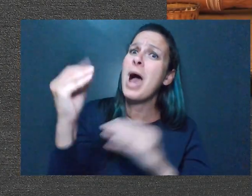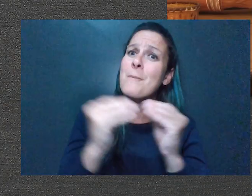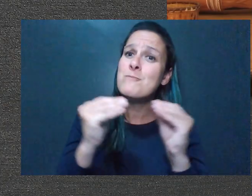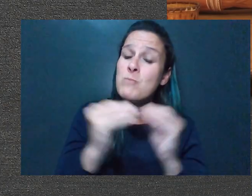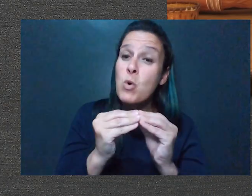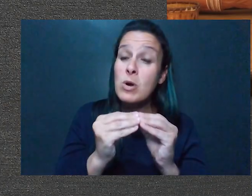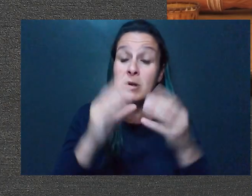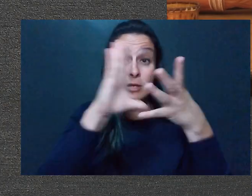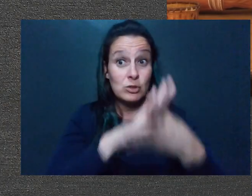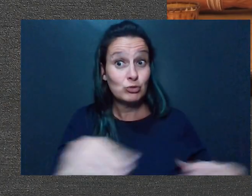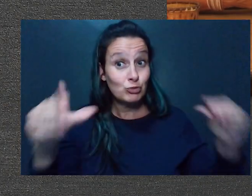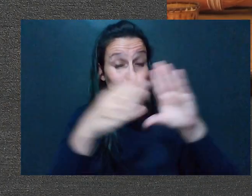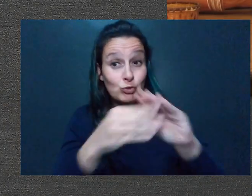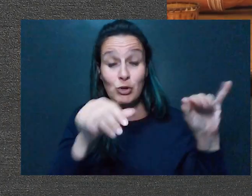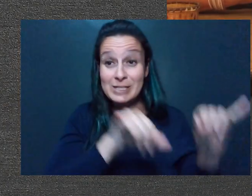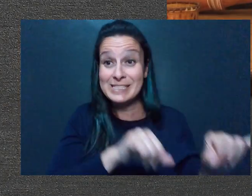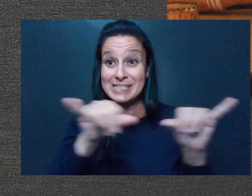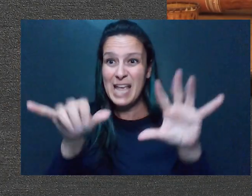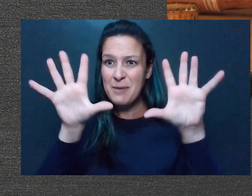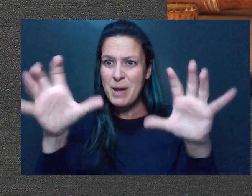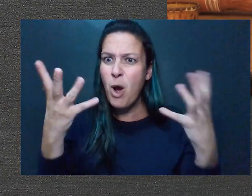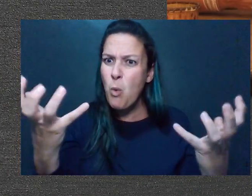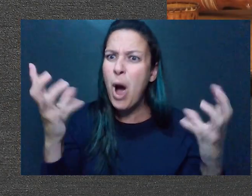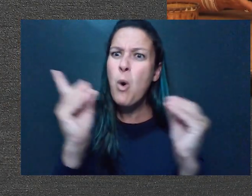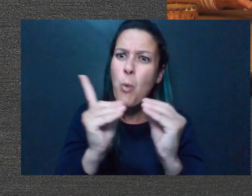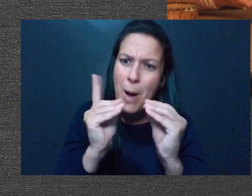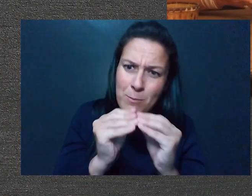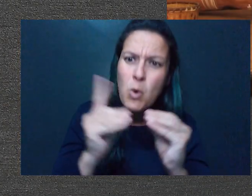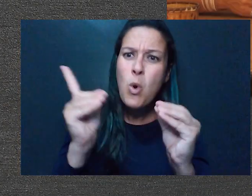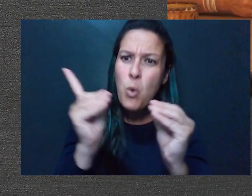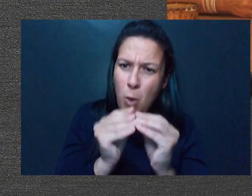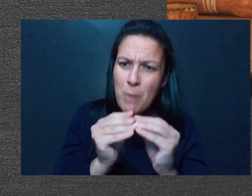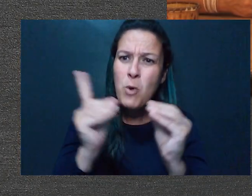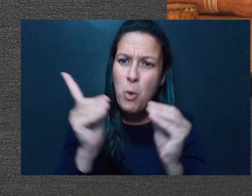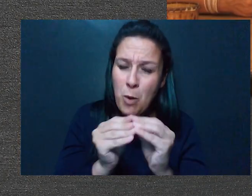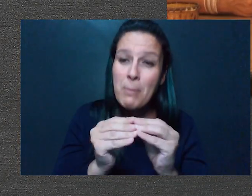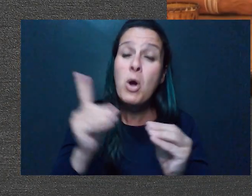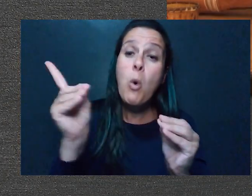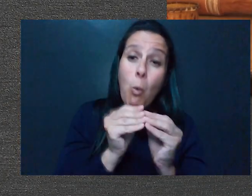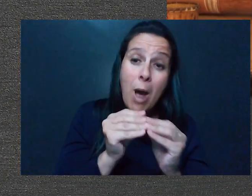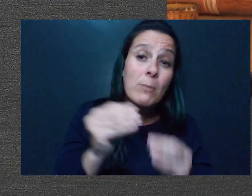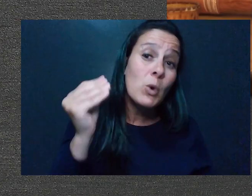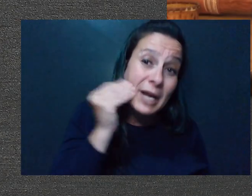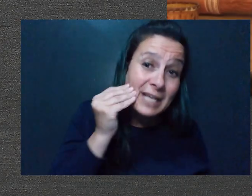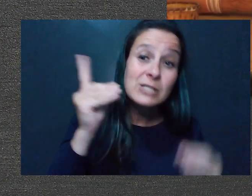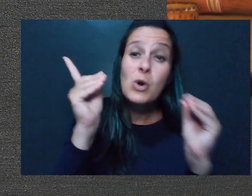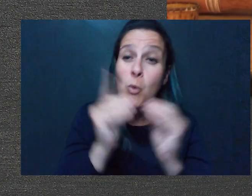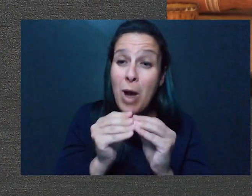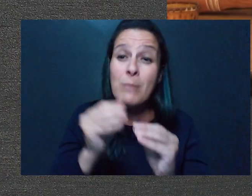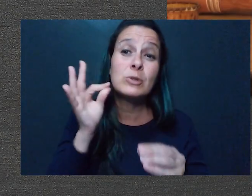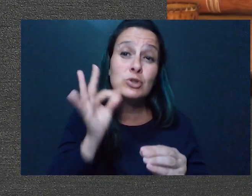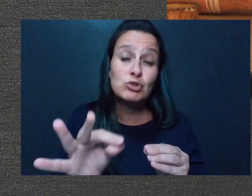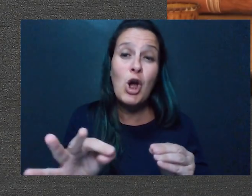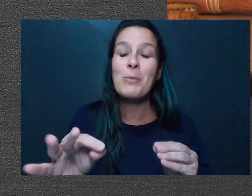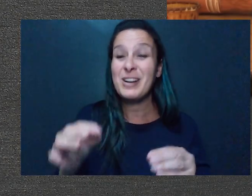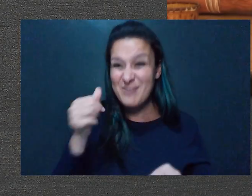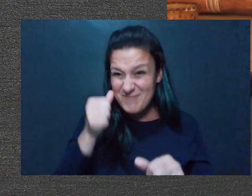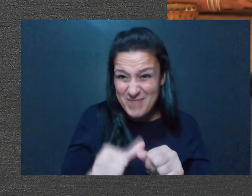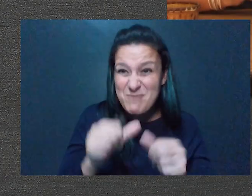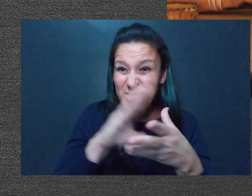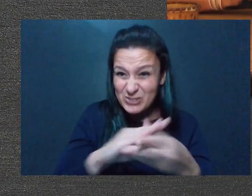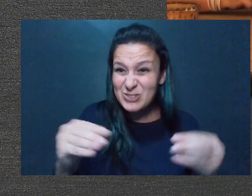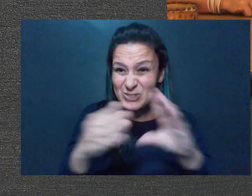like the story said, they just wanna add 1 more kiss, 1 more strawberry. Remember that in the